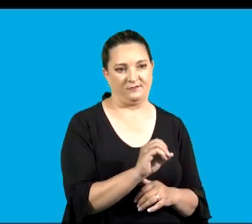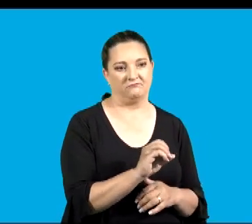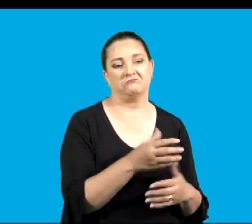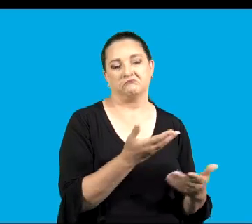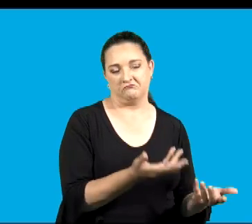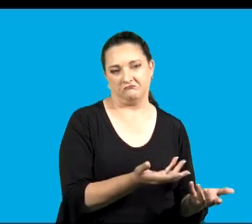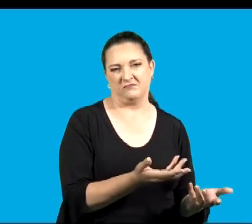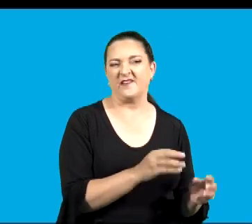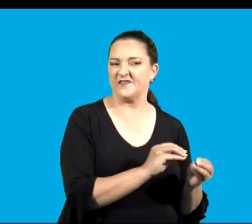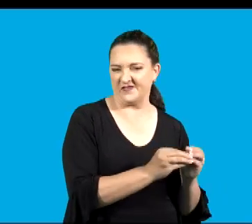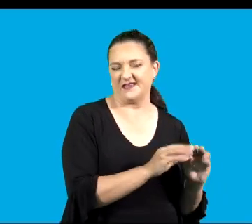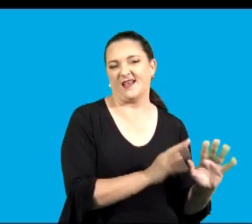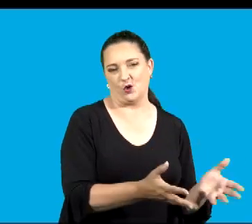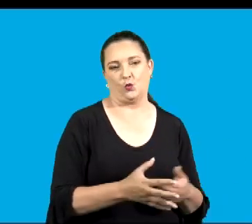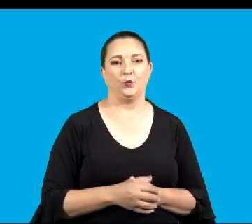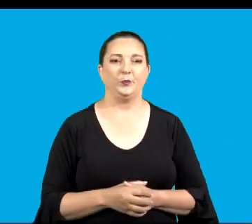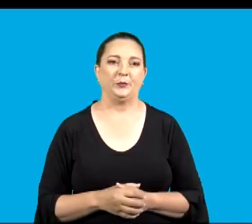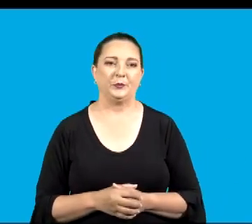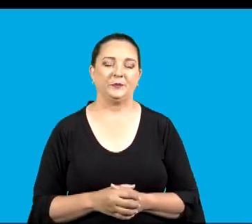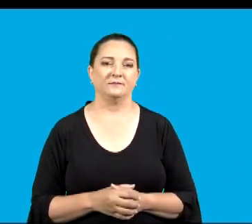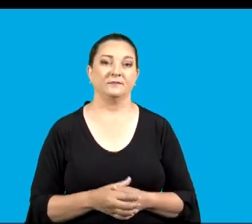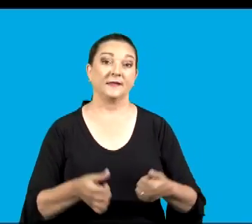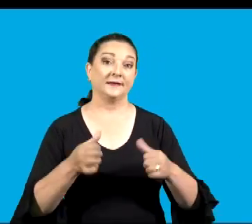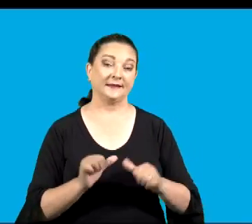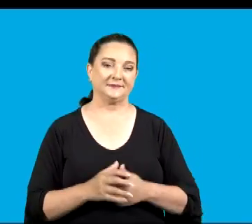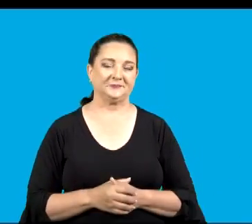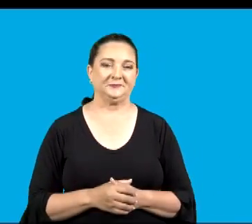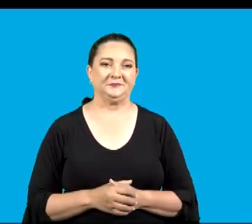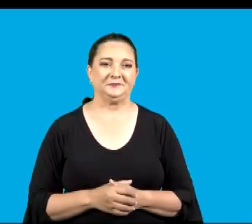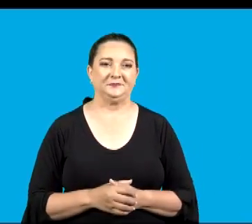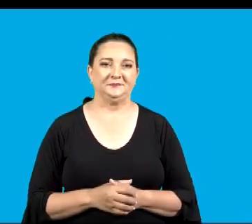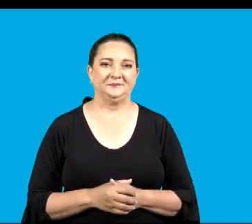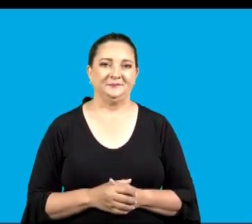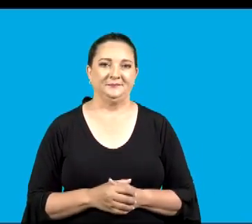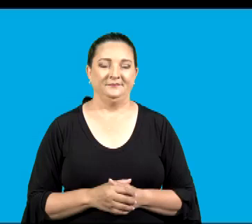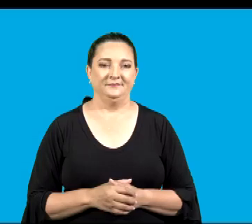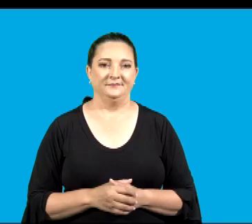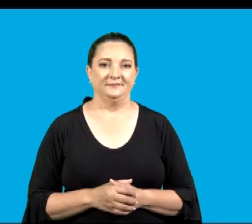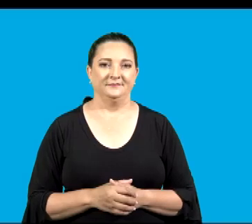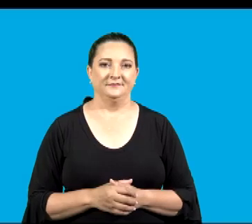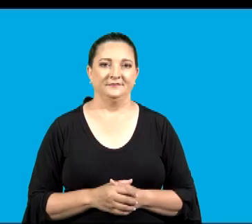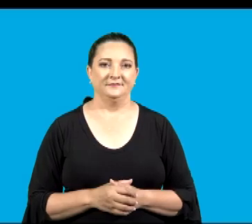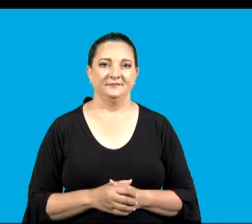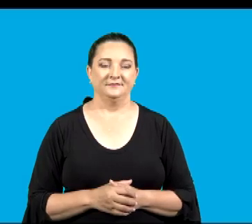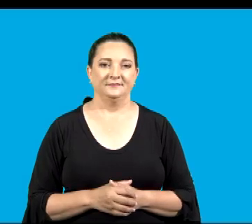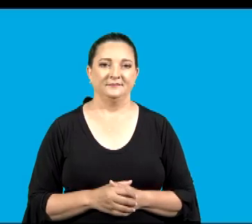11,400. That is how we would correct that one. Let's go on to the next one then.